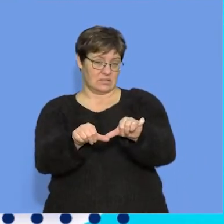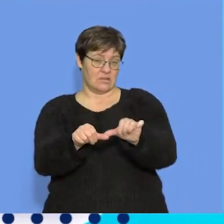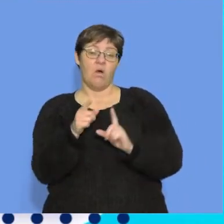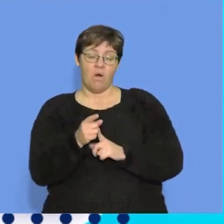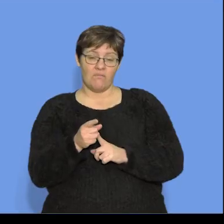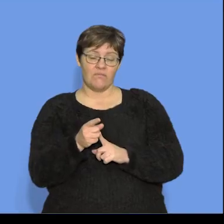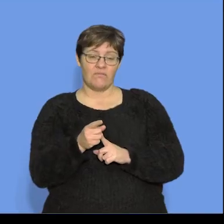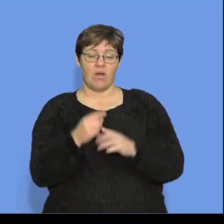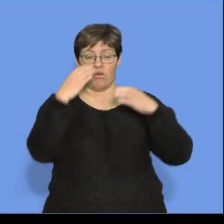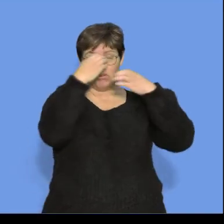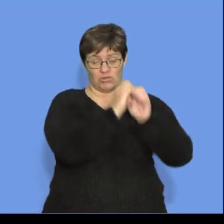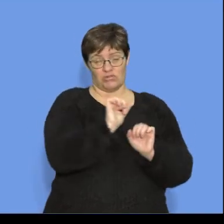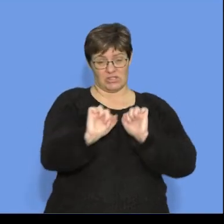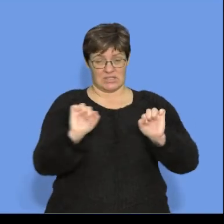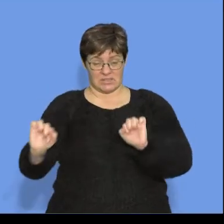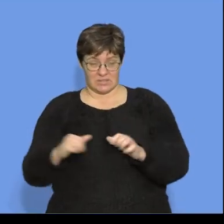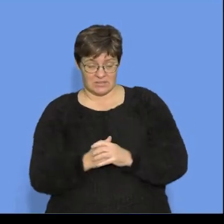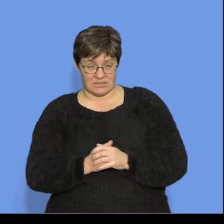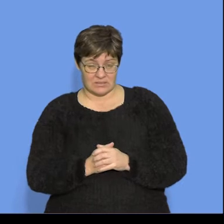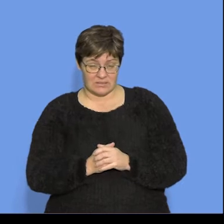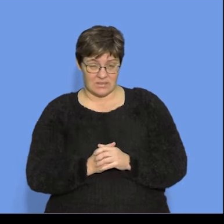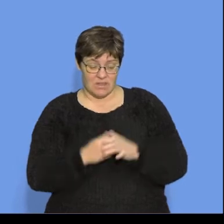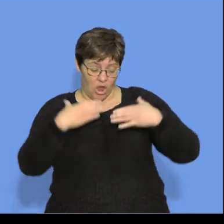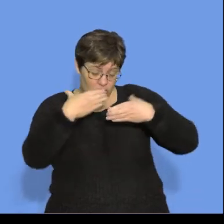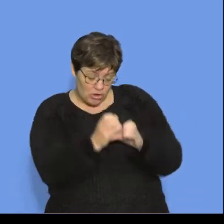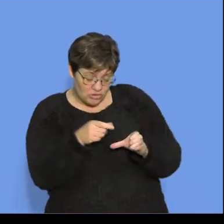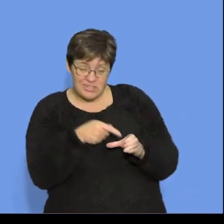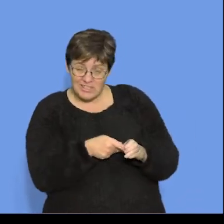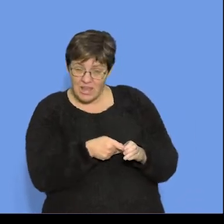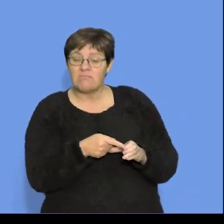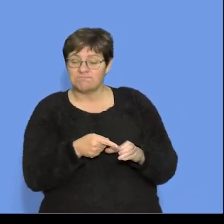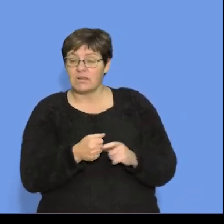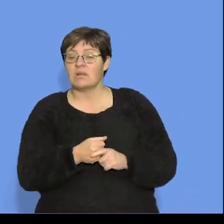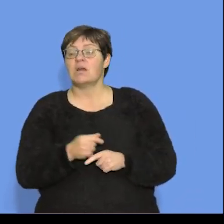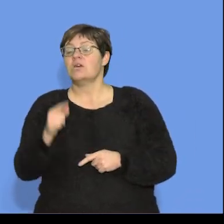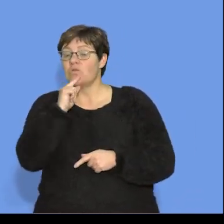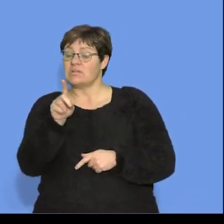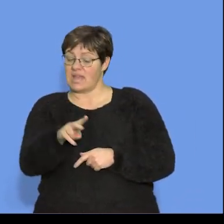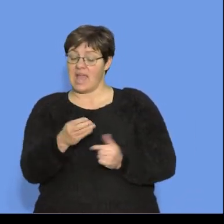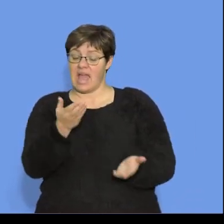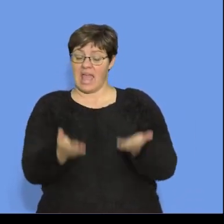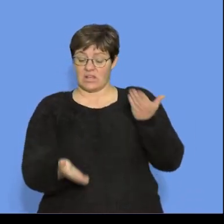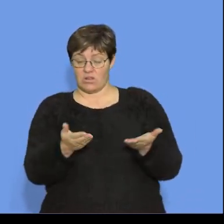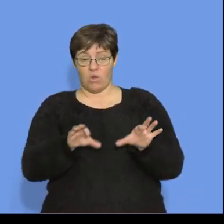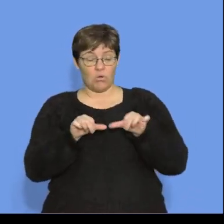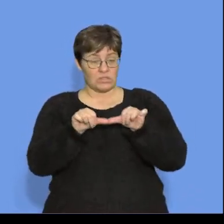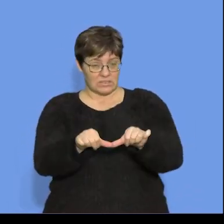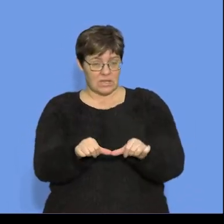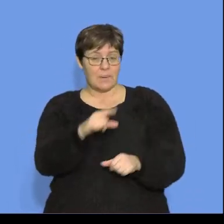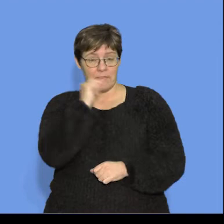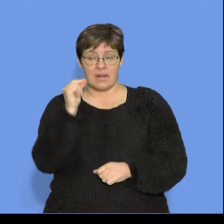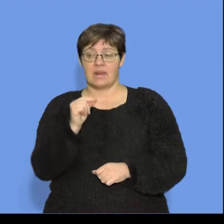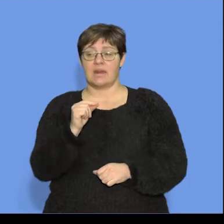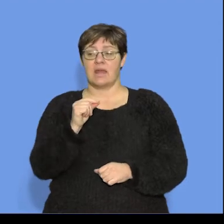of concentrations. And what we're then doing is we're saying, so this equilibrium constant is known as